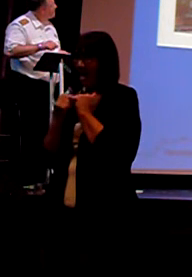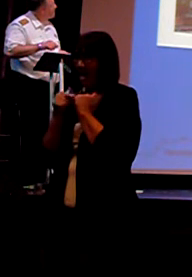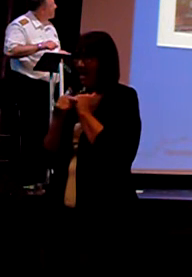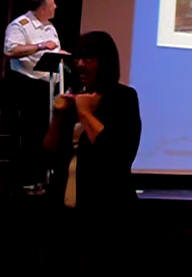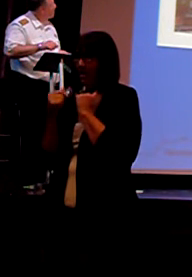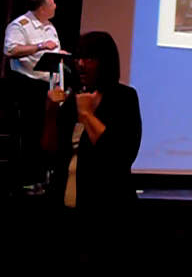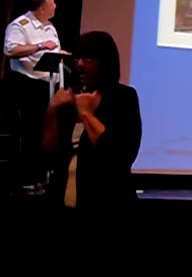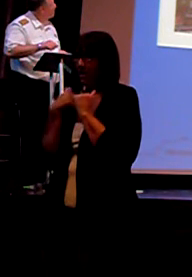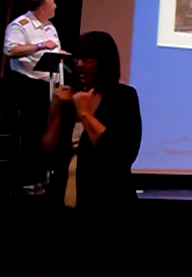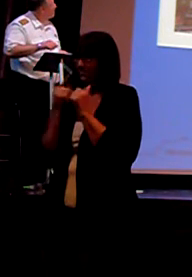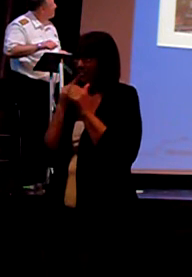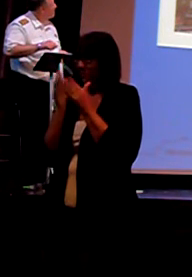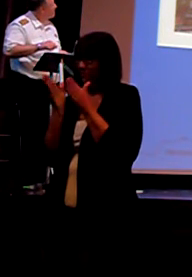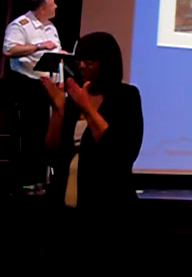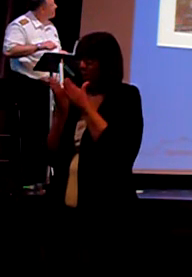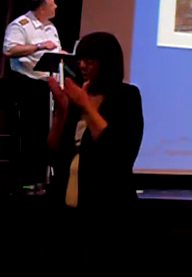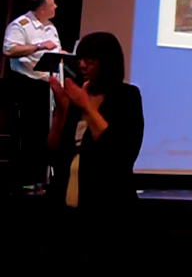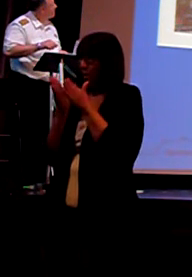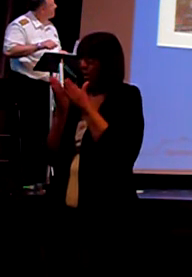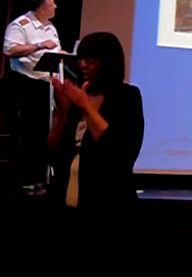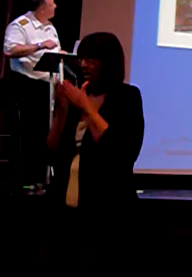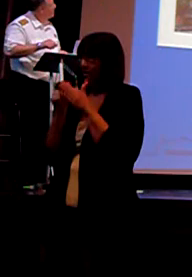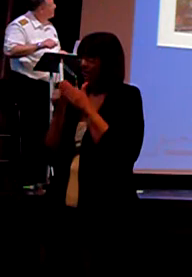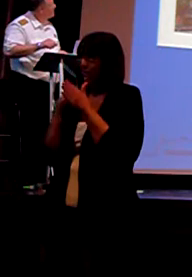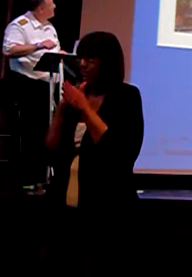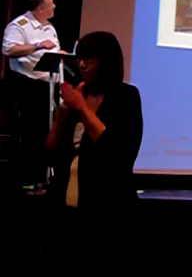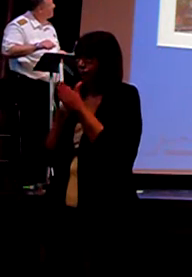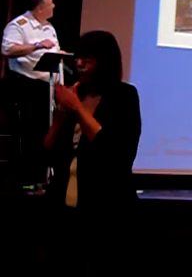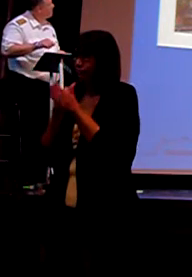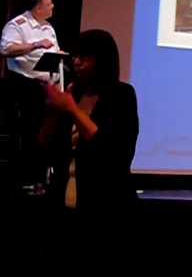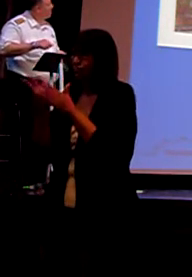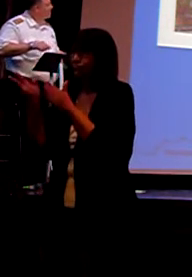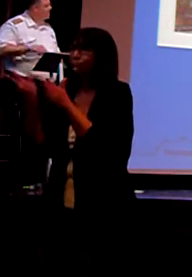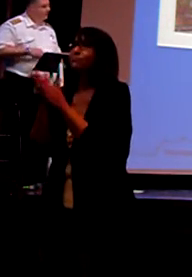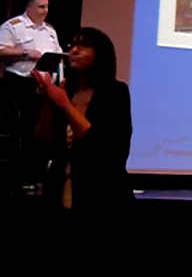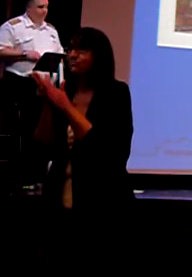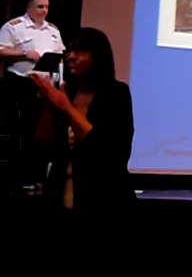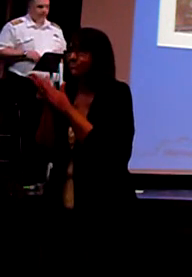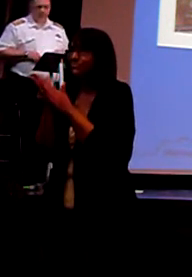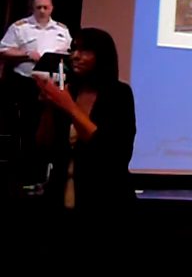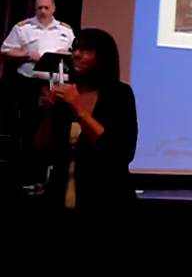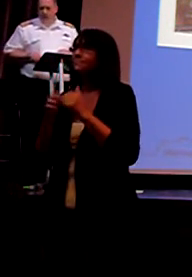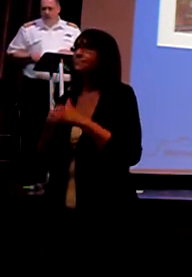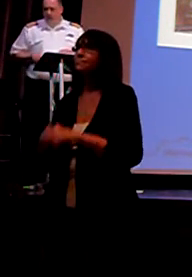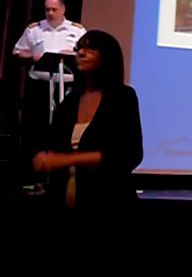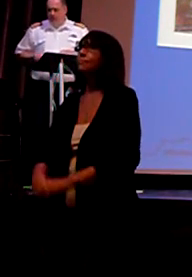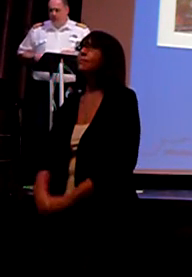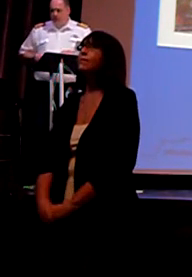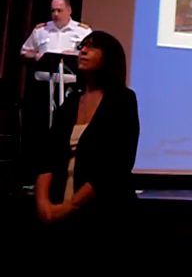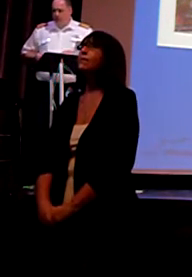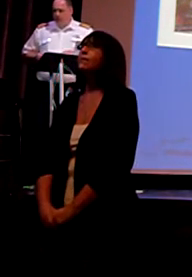it is so narrow, and then we dock here. Here's the Navy base.